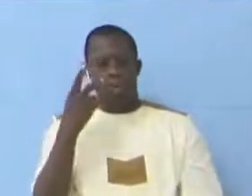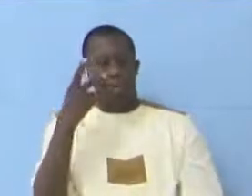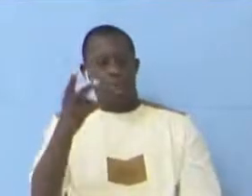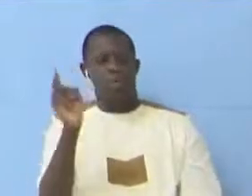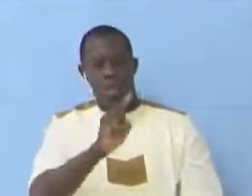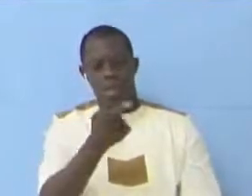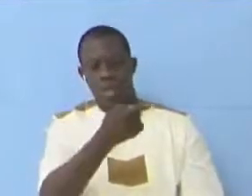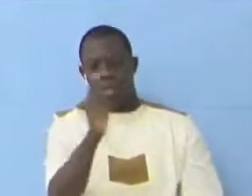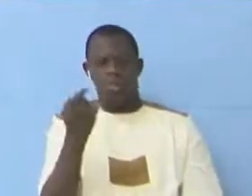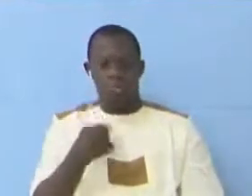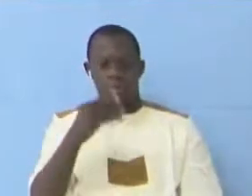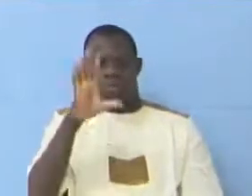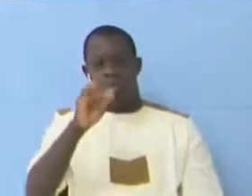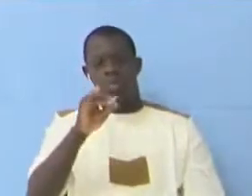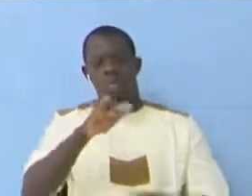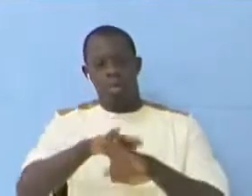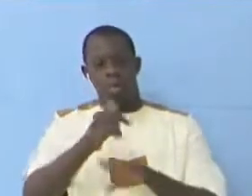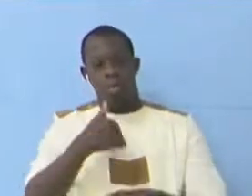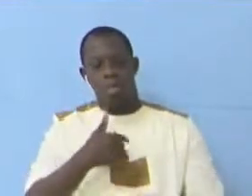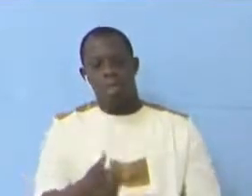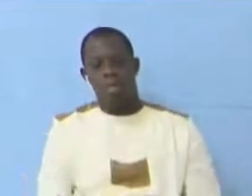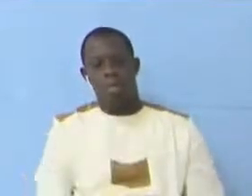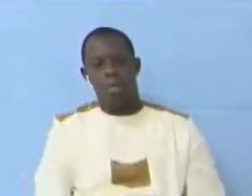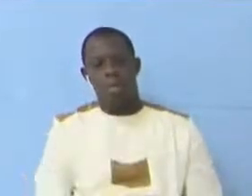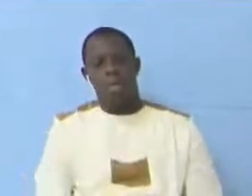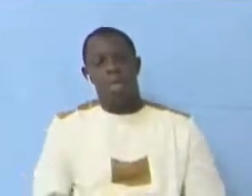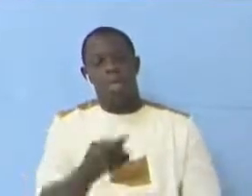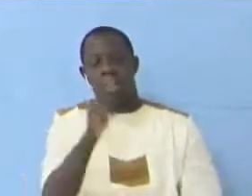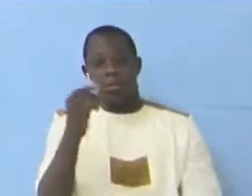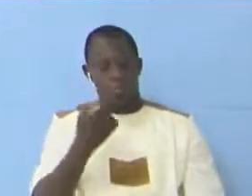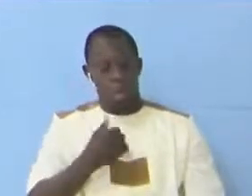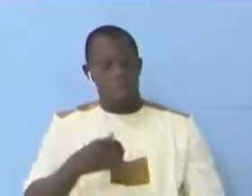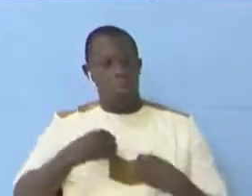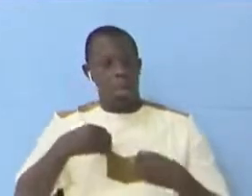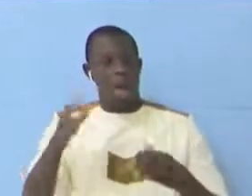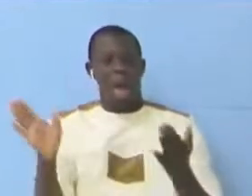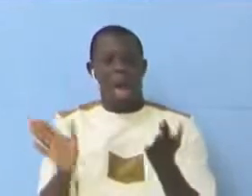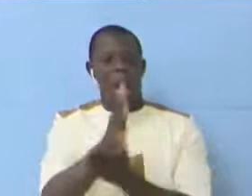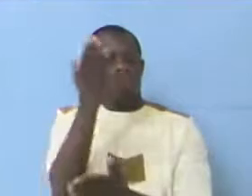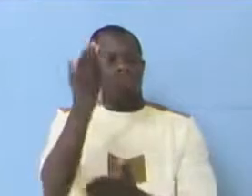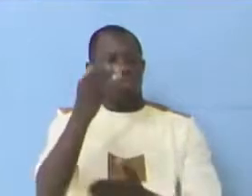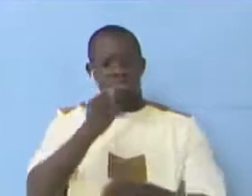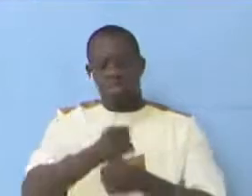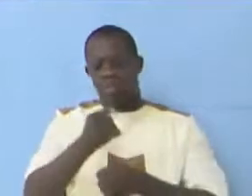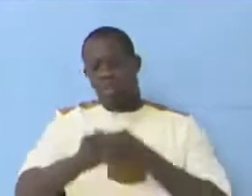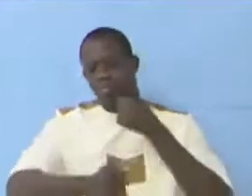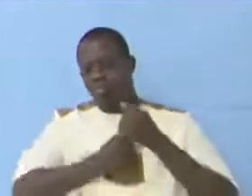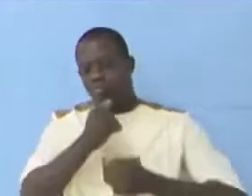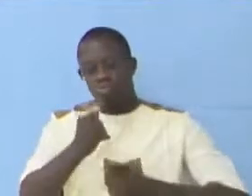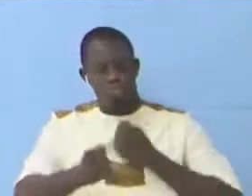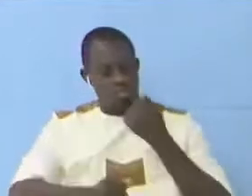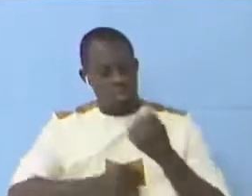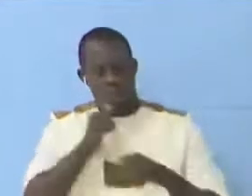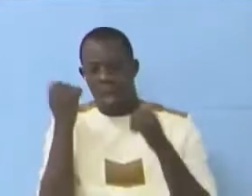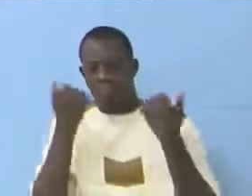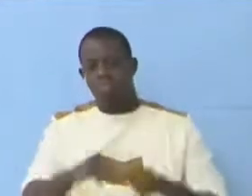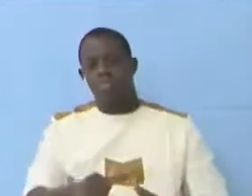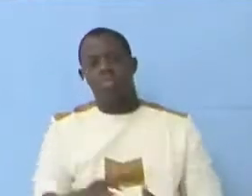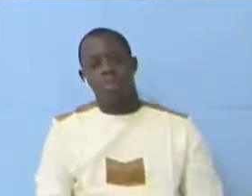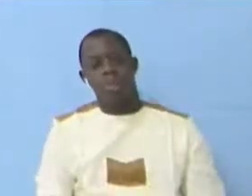You see what these people did to me. They stripped me naked and tortured